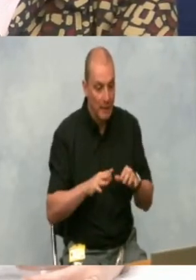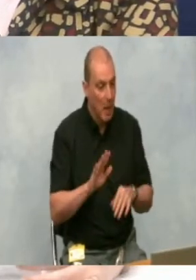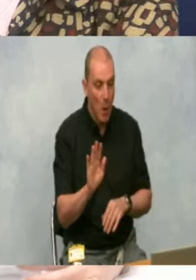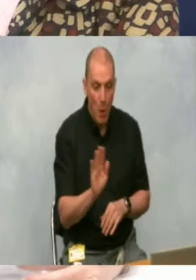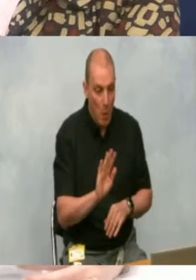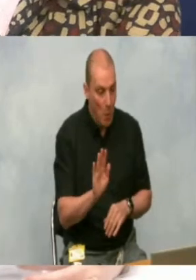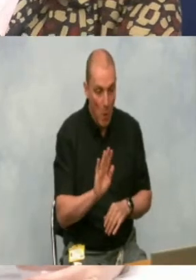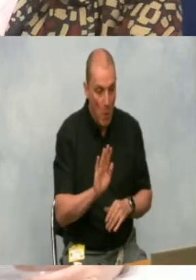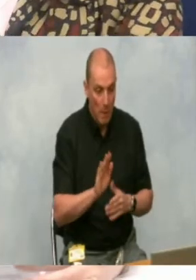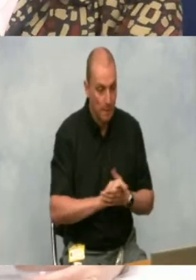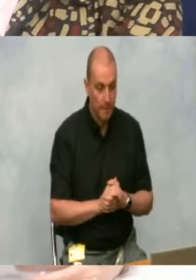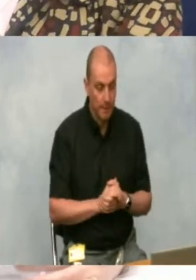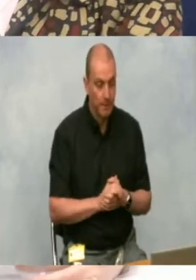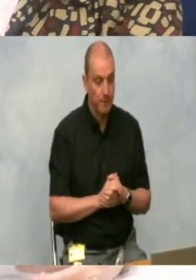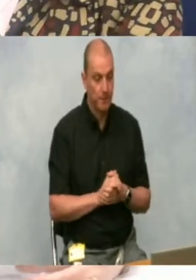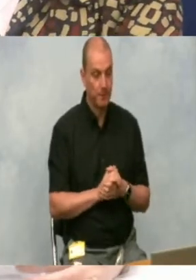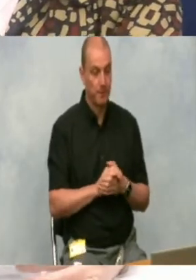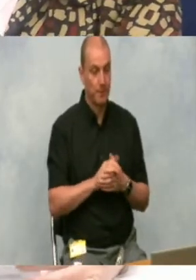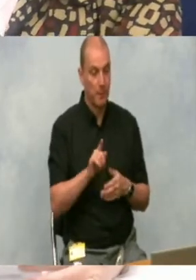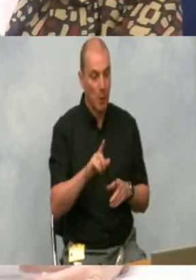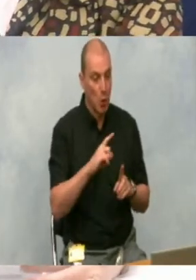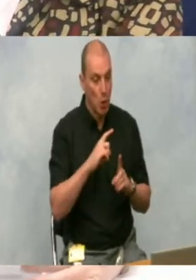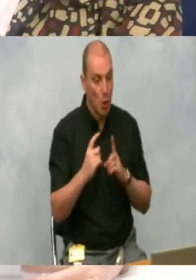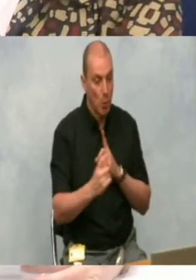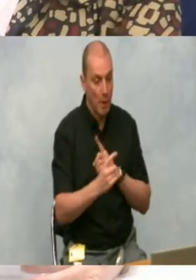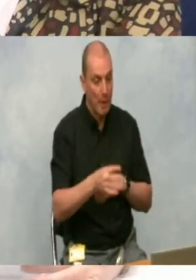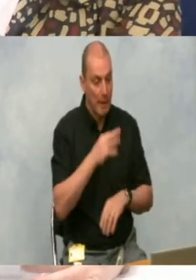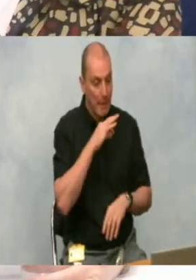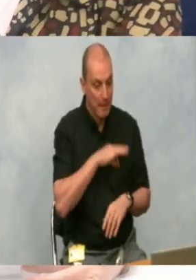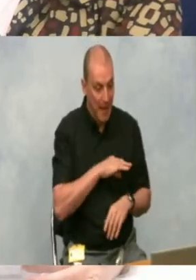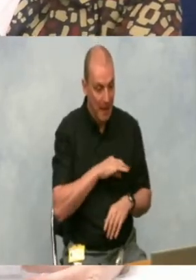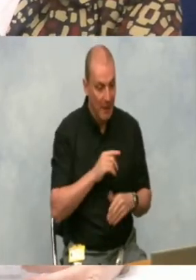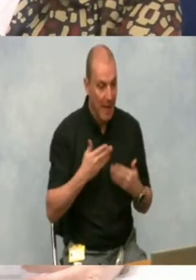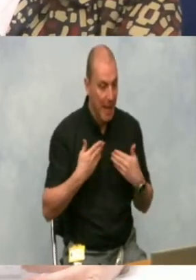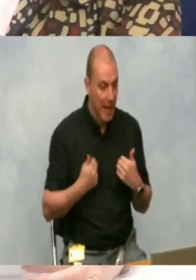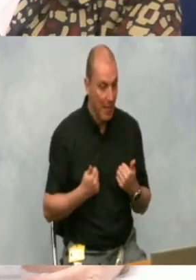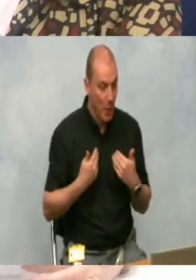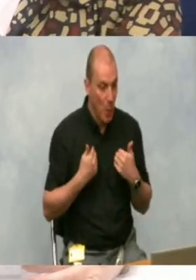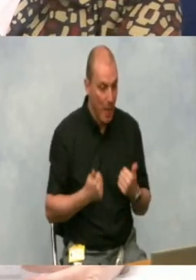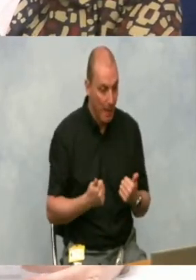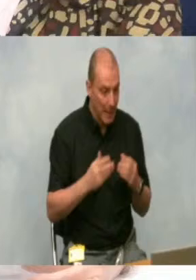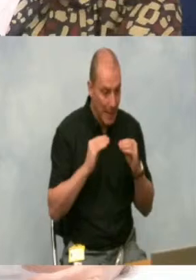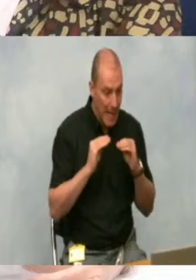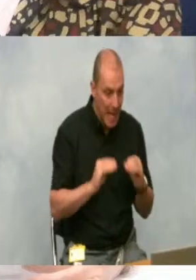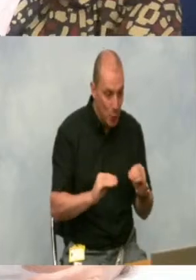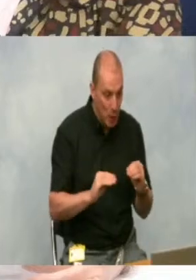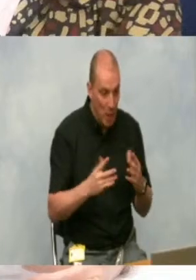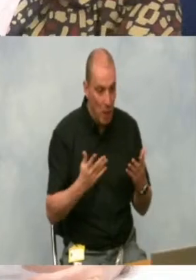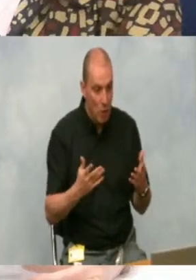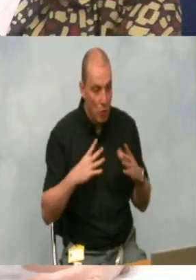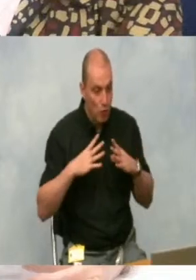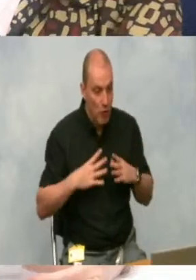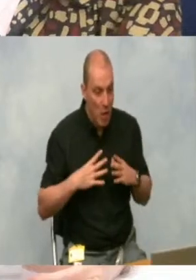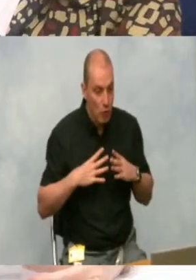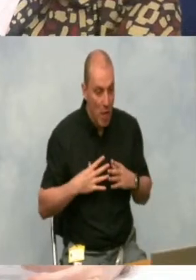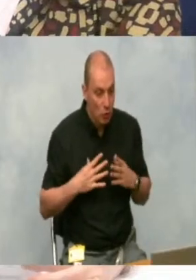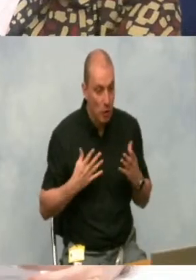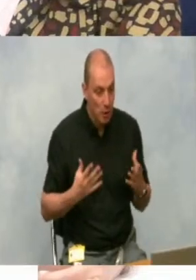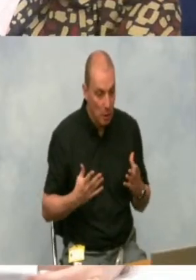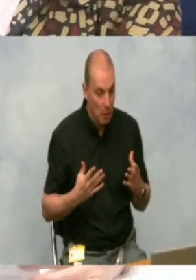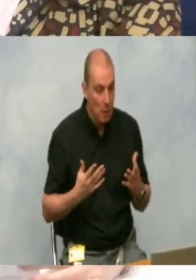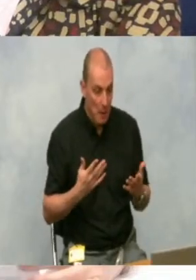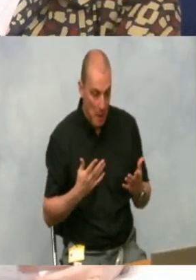stage. The community benefits in terms of health, wellbeing, education and recreation suggest that